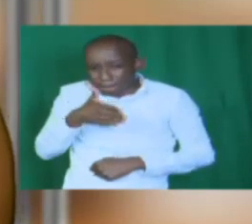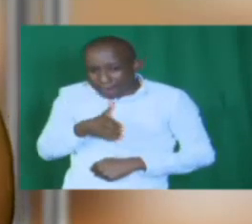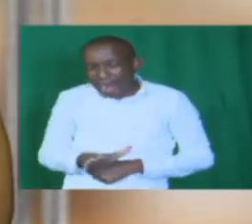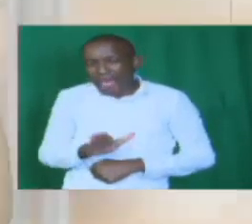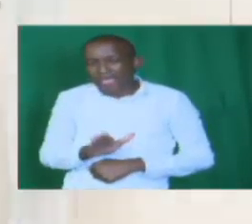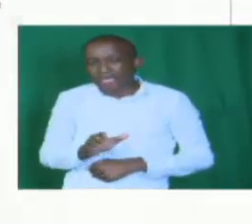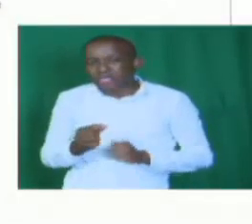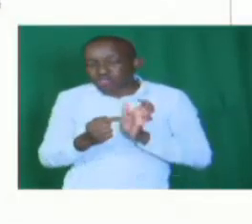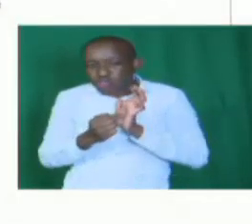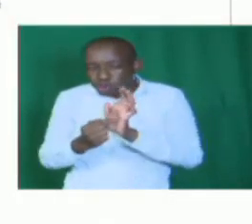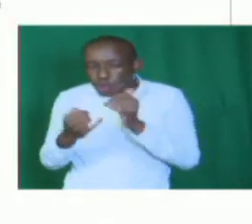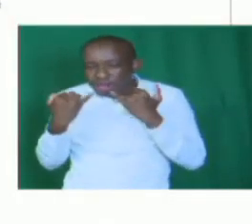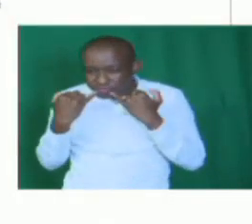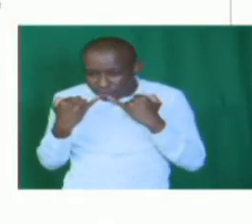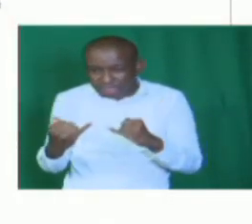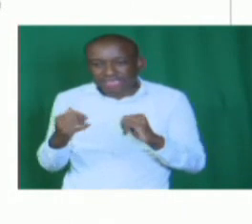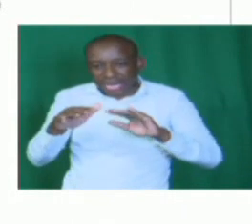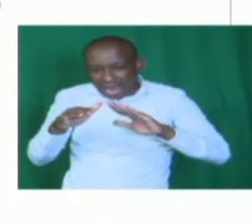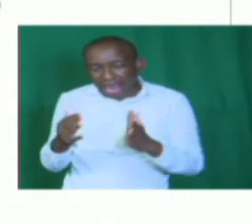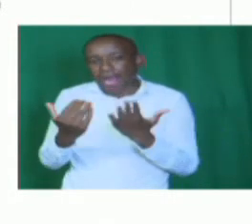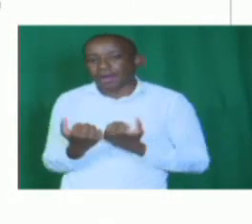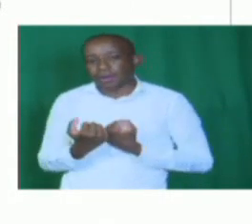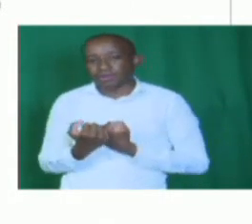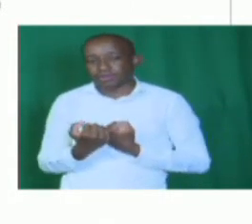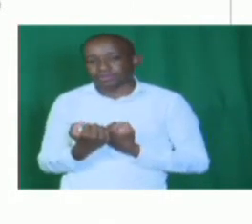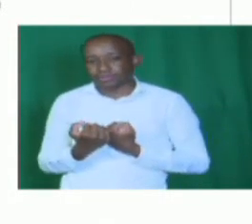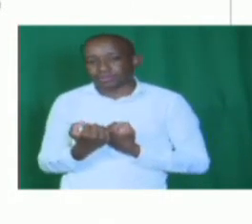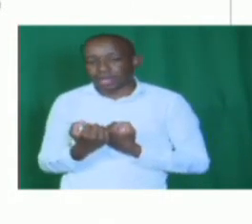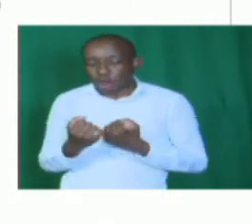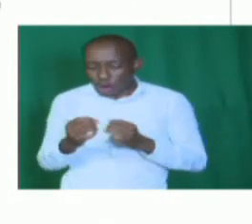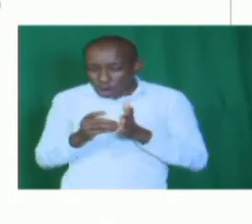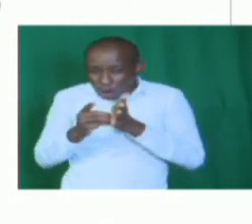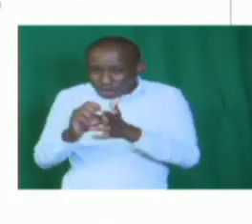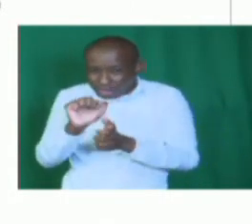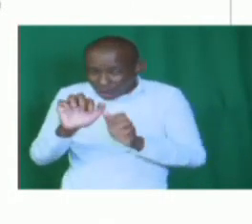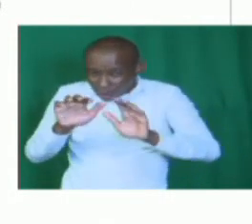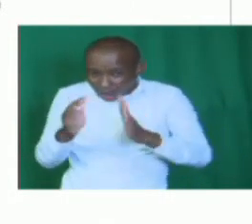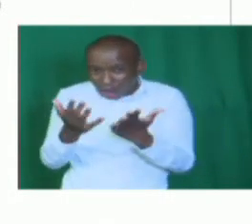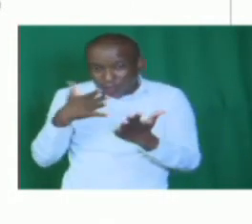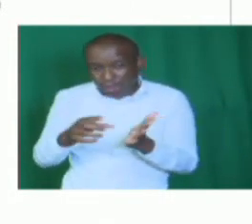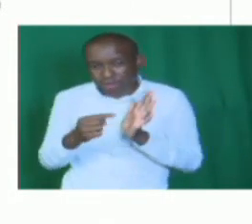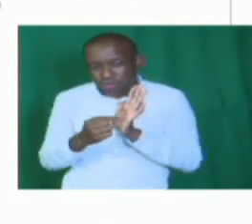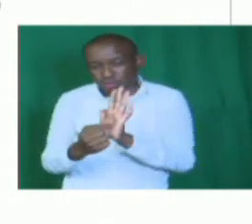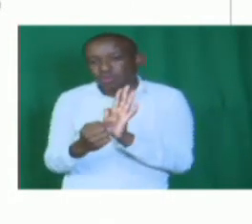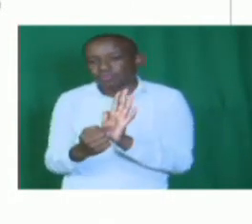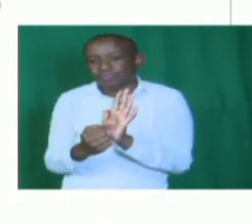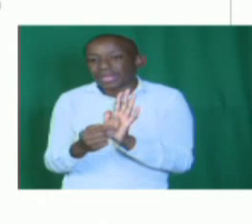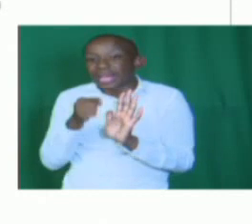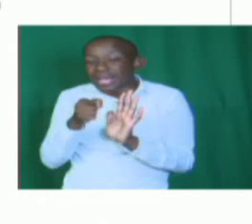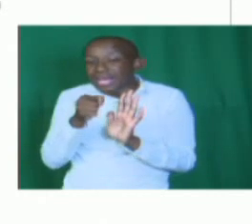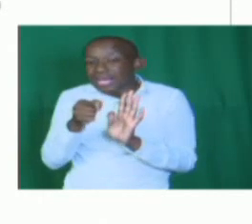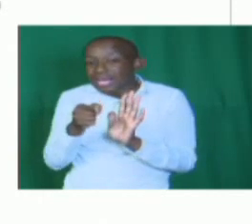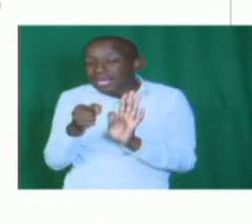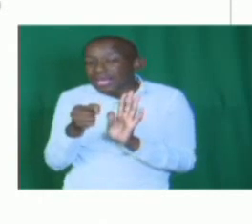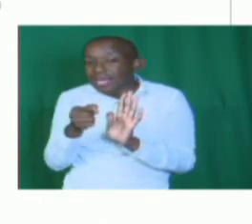and place information in a particular order. Okay, so with these ones, they may ask